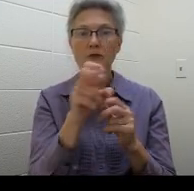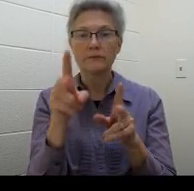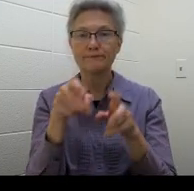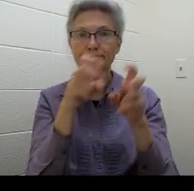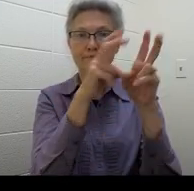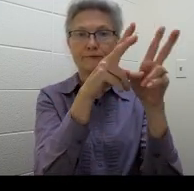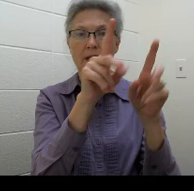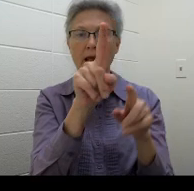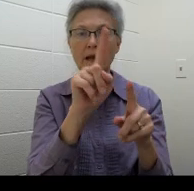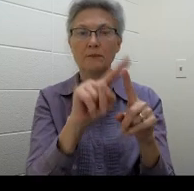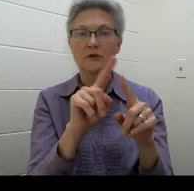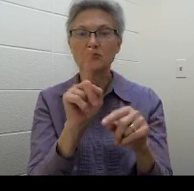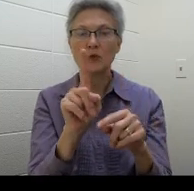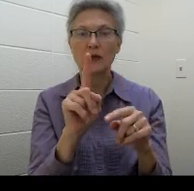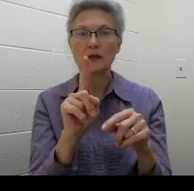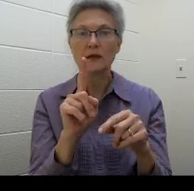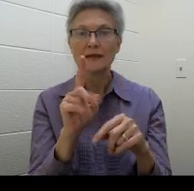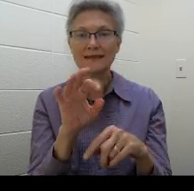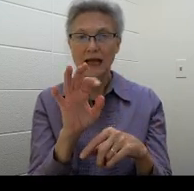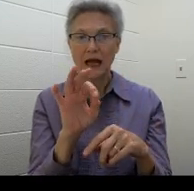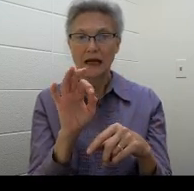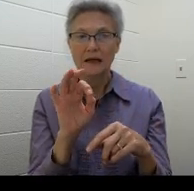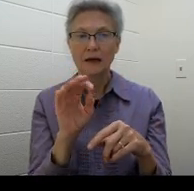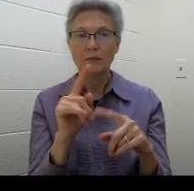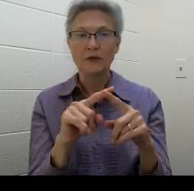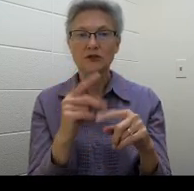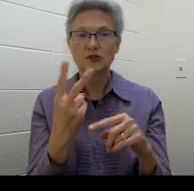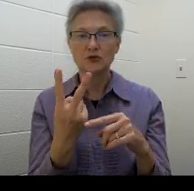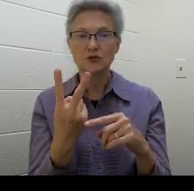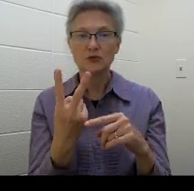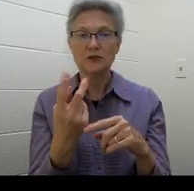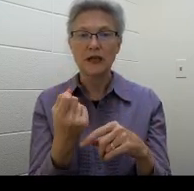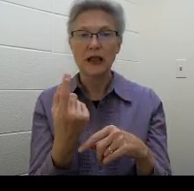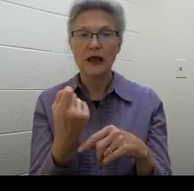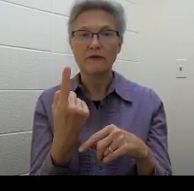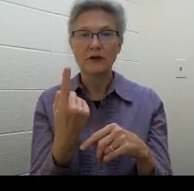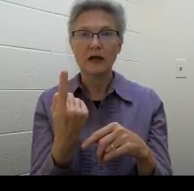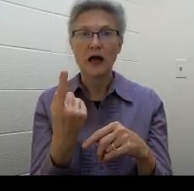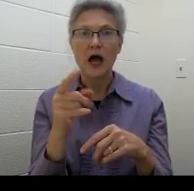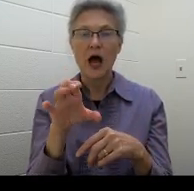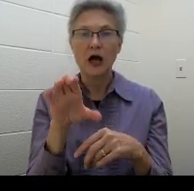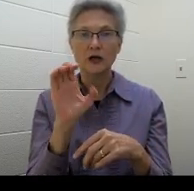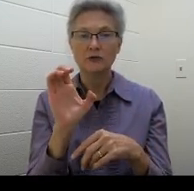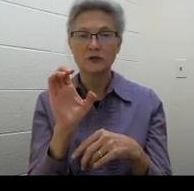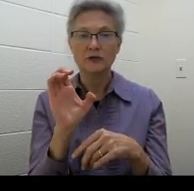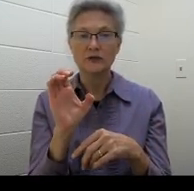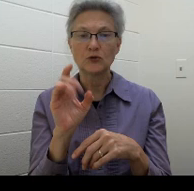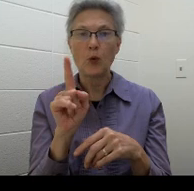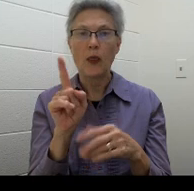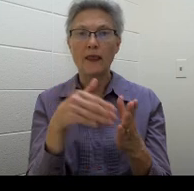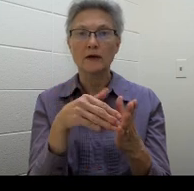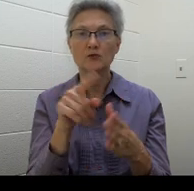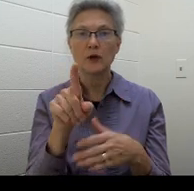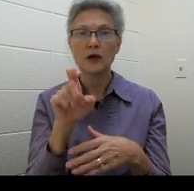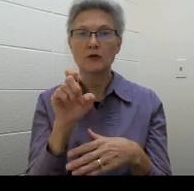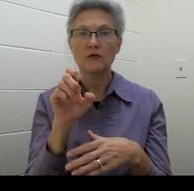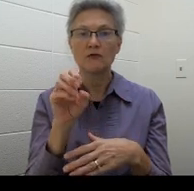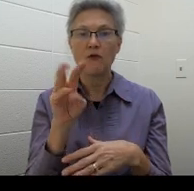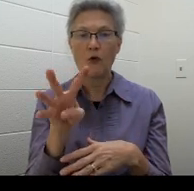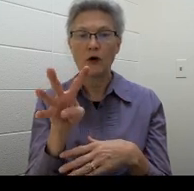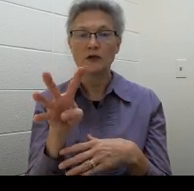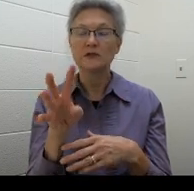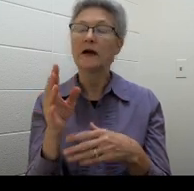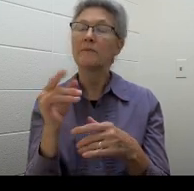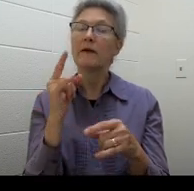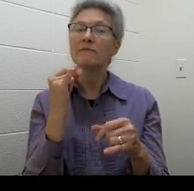1 is 9, and 2 more is 11 hundredths, which is 1,100. So I have